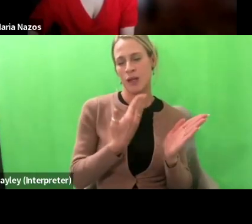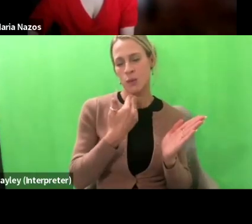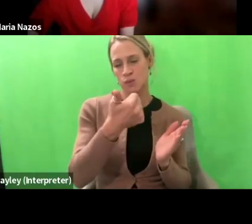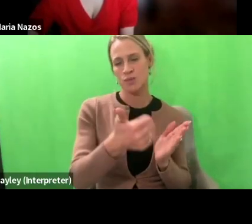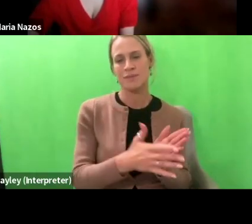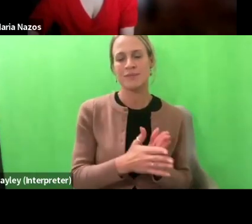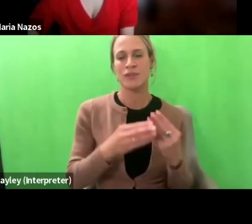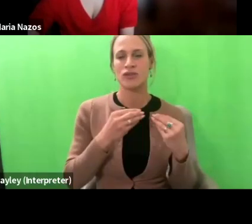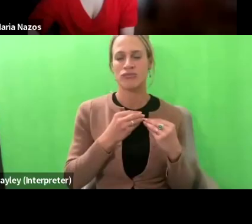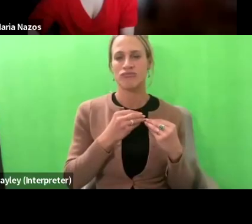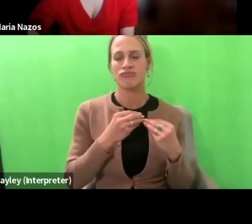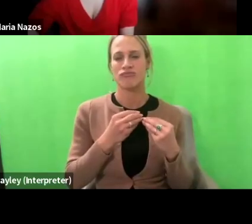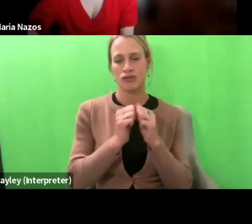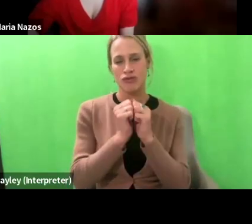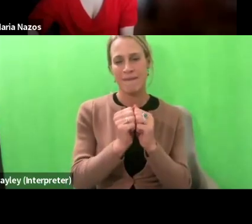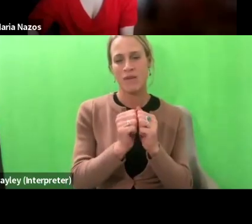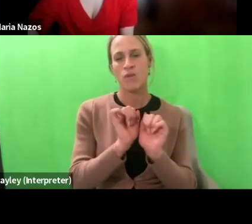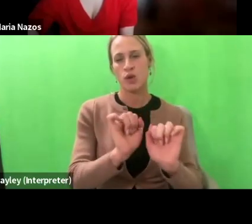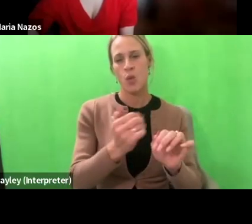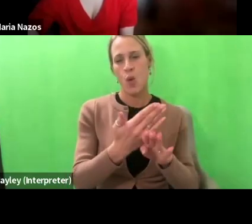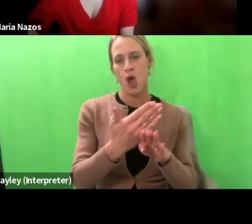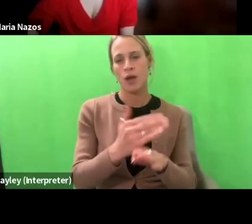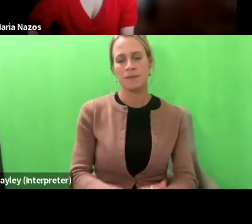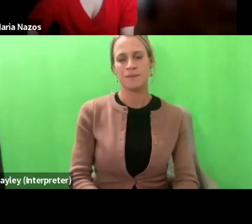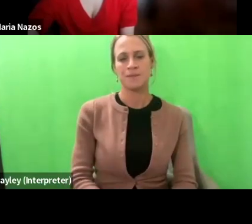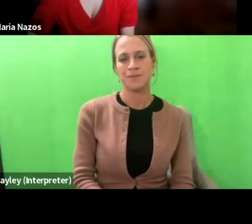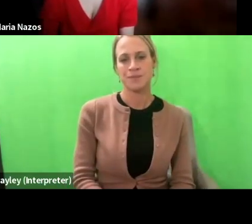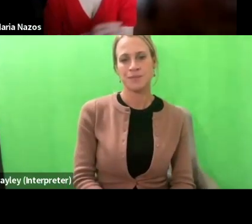that I'm grateful for this too.